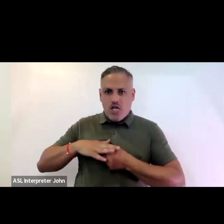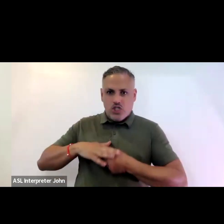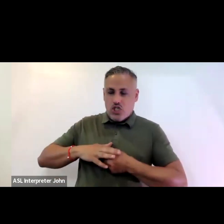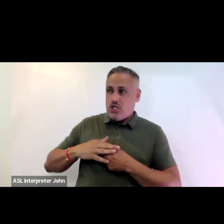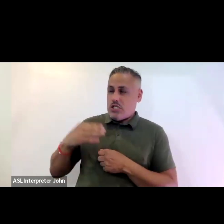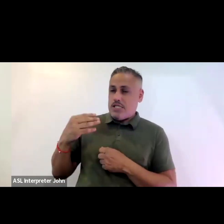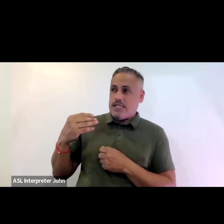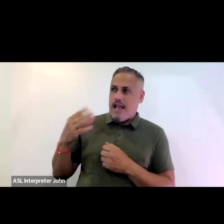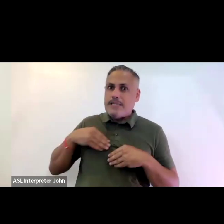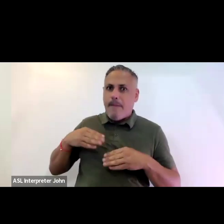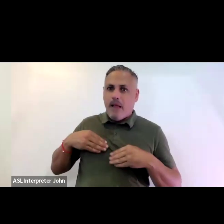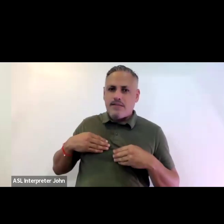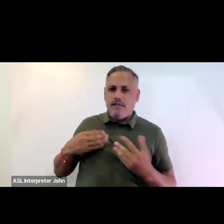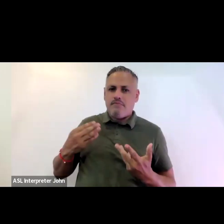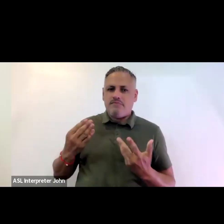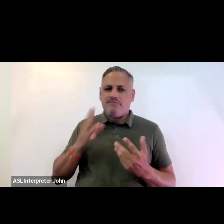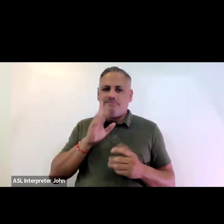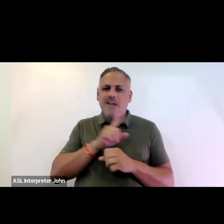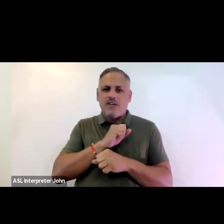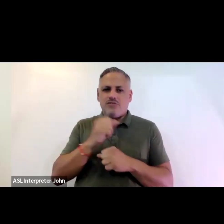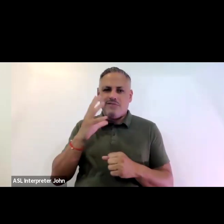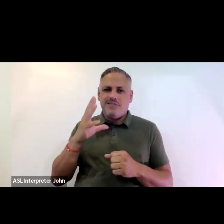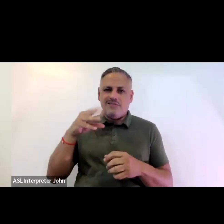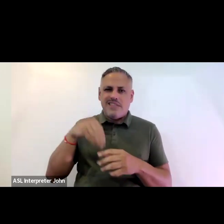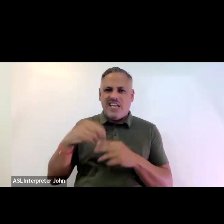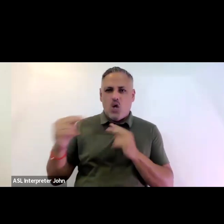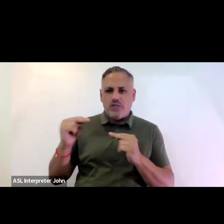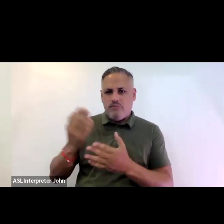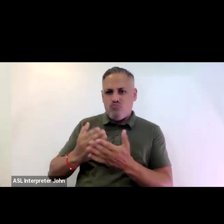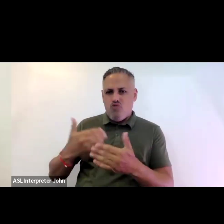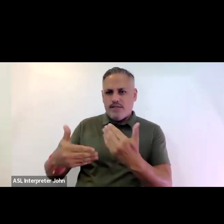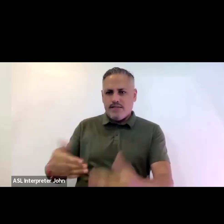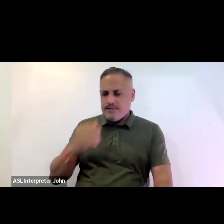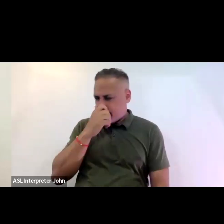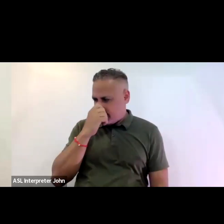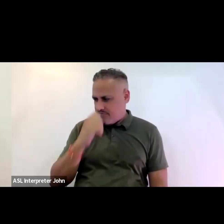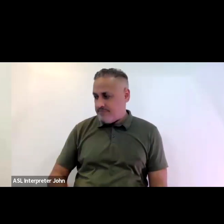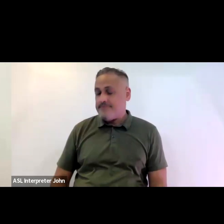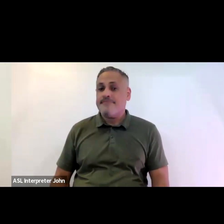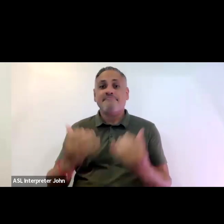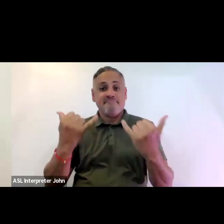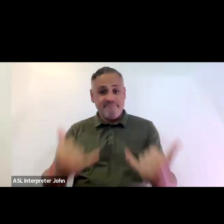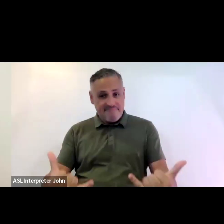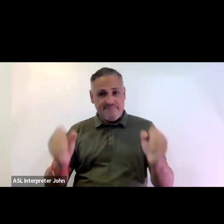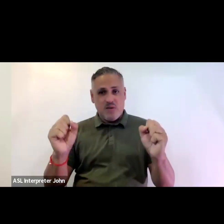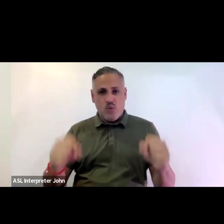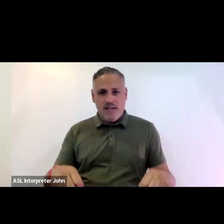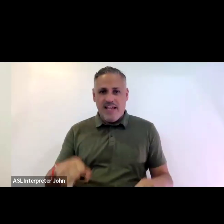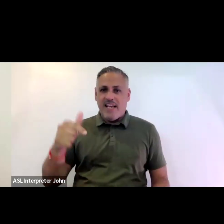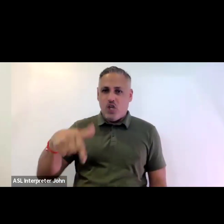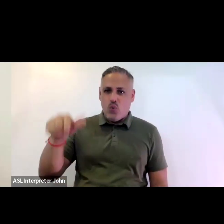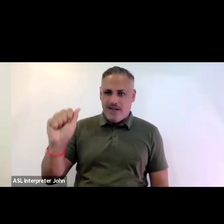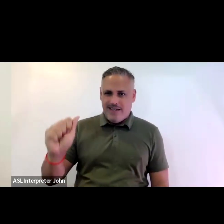that you may experience from actually having to be in the negotiating process. And so now we can go to the